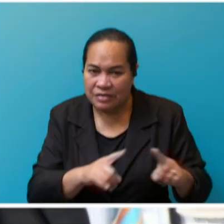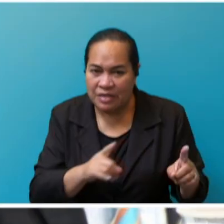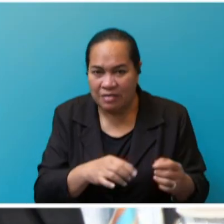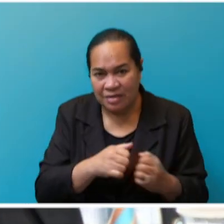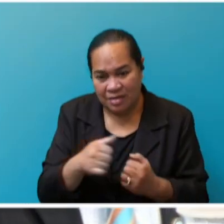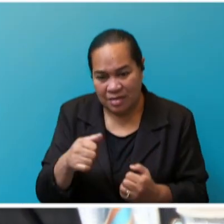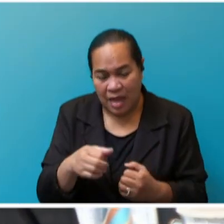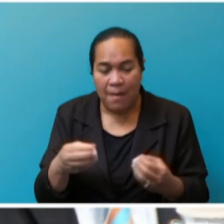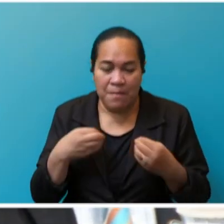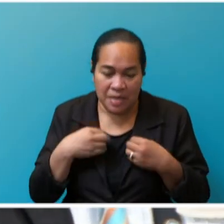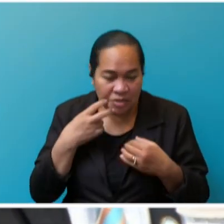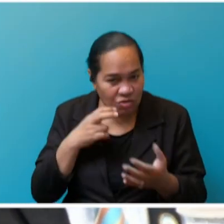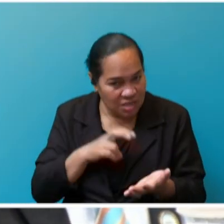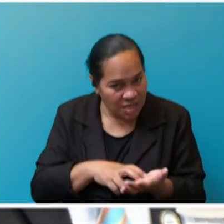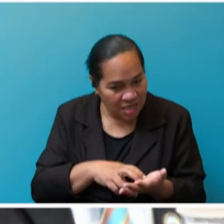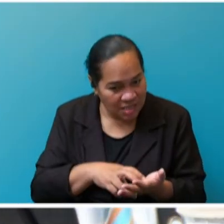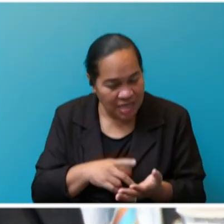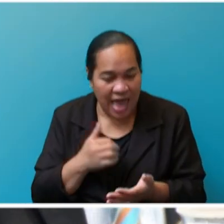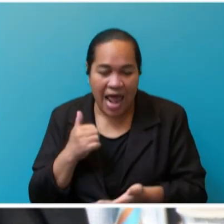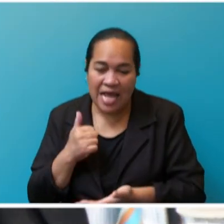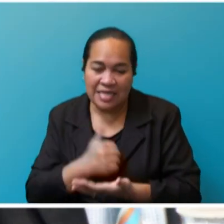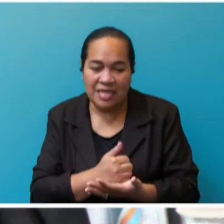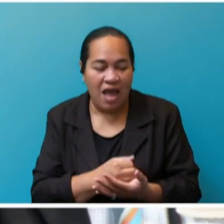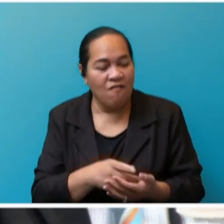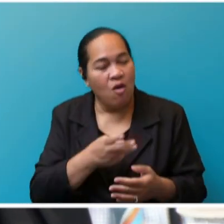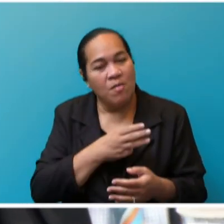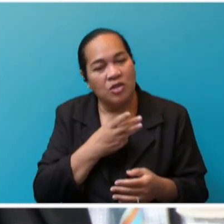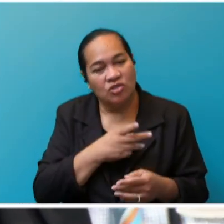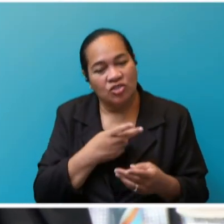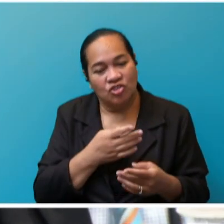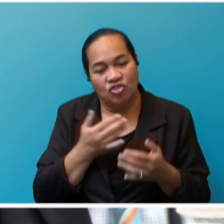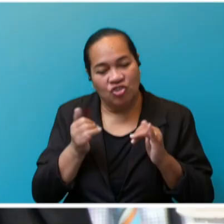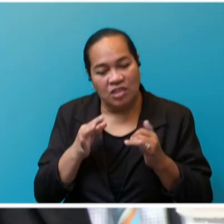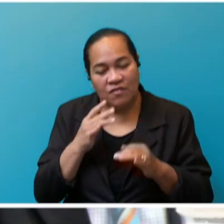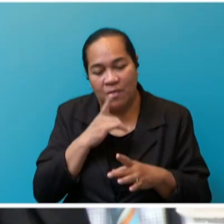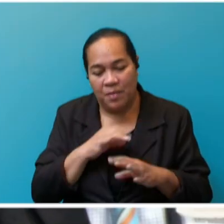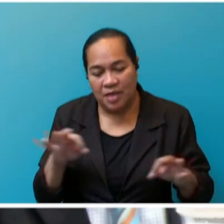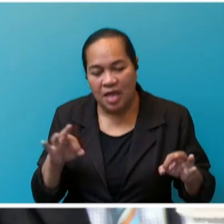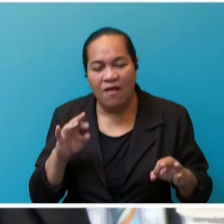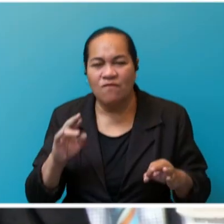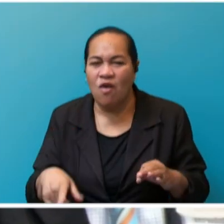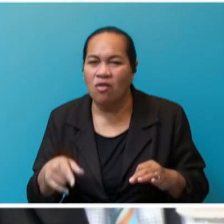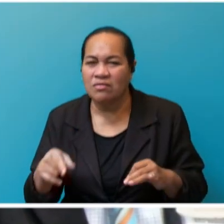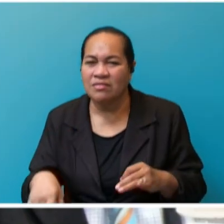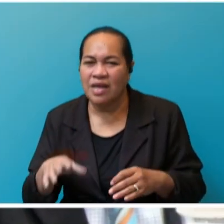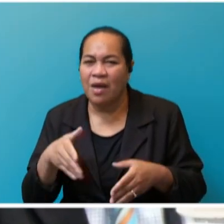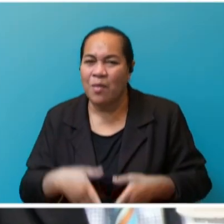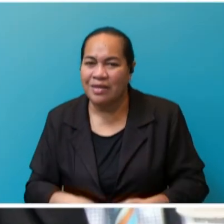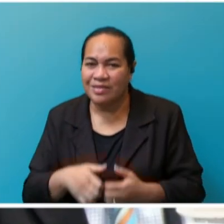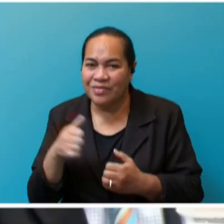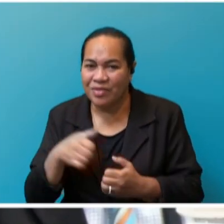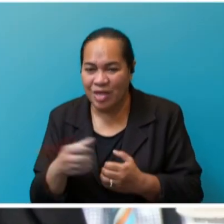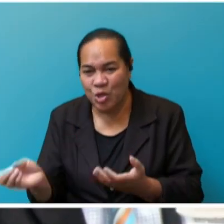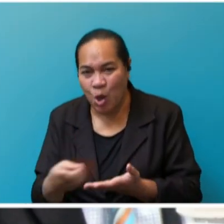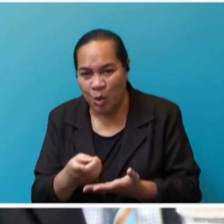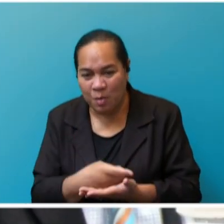business registrations, and assistance from Justice of Peace for document certification and legal advice. Other services